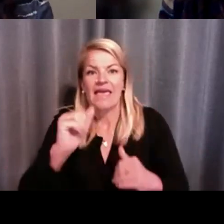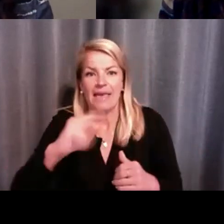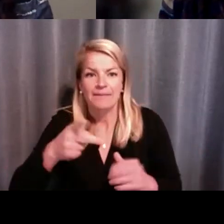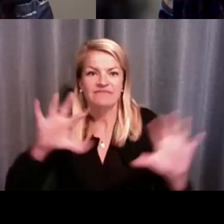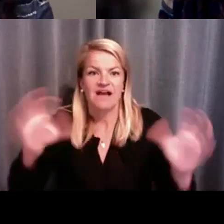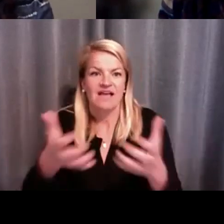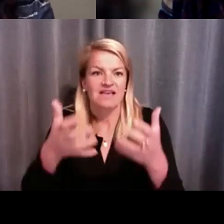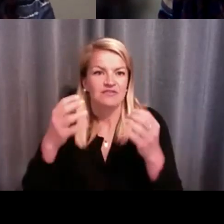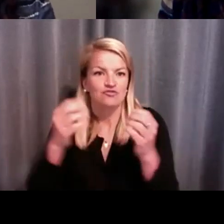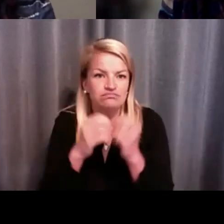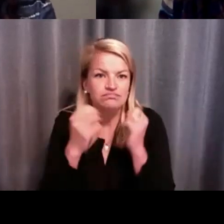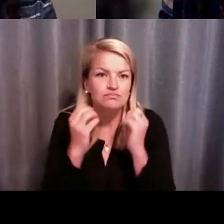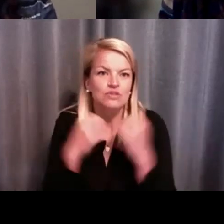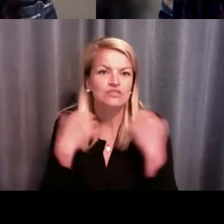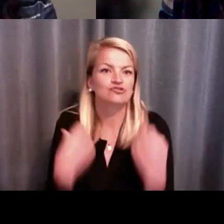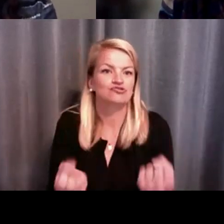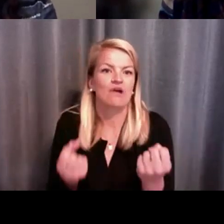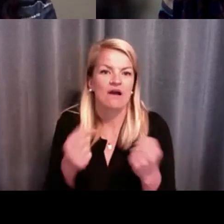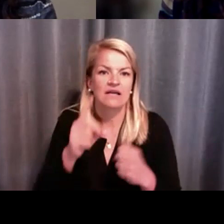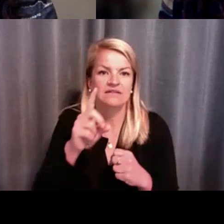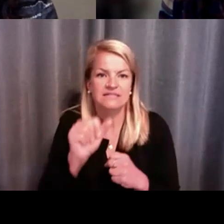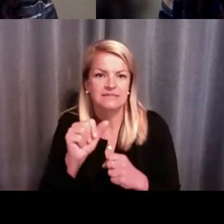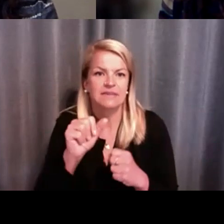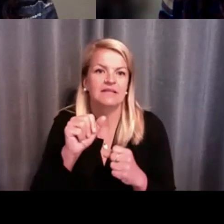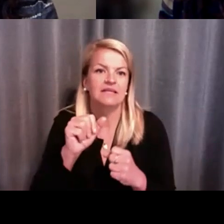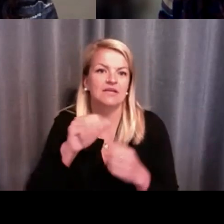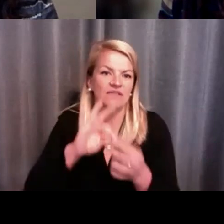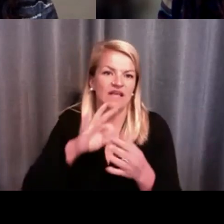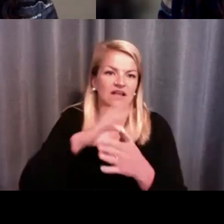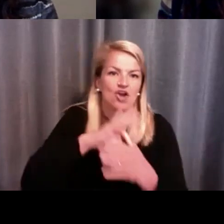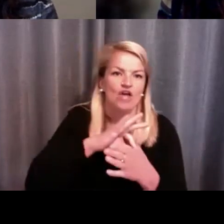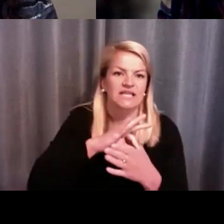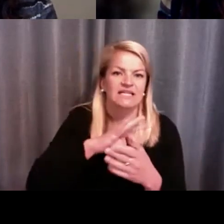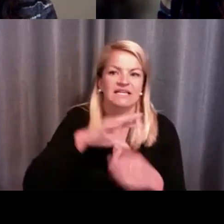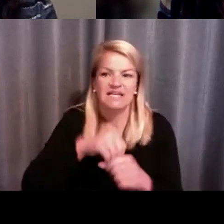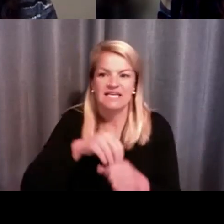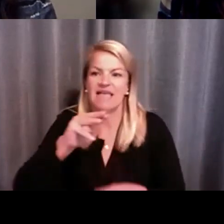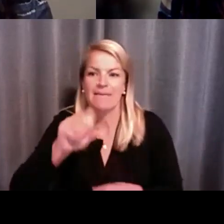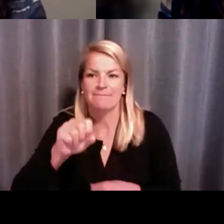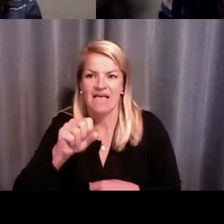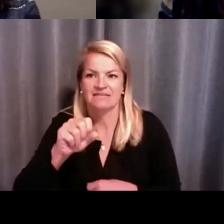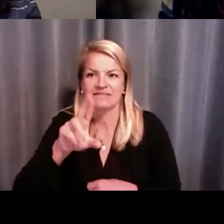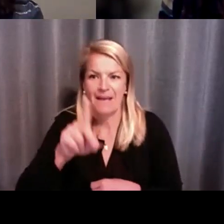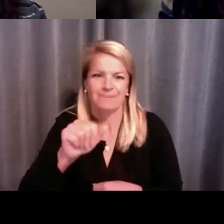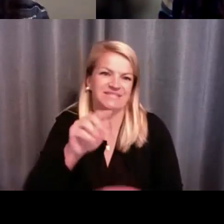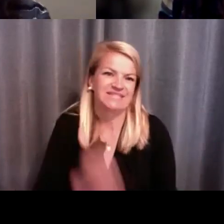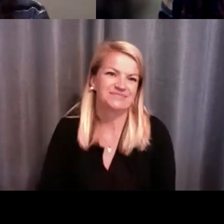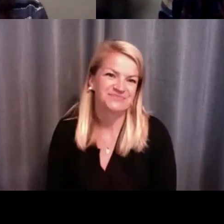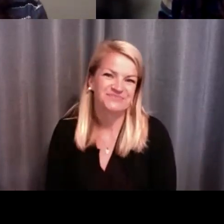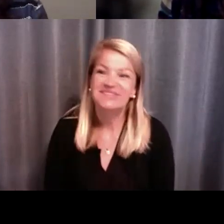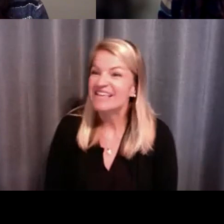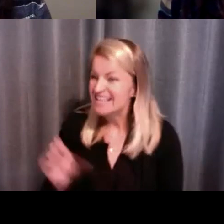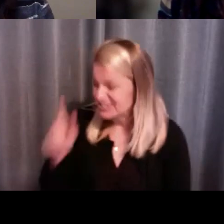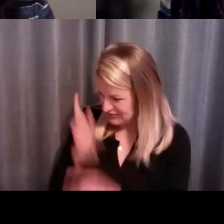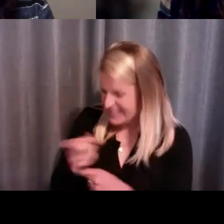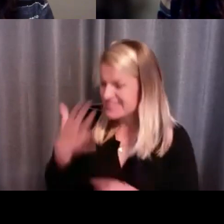of disability related content in the MS update. Right. Thank you so much,